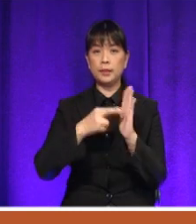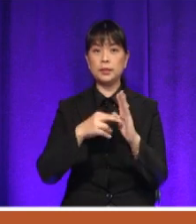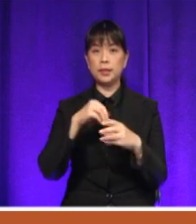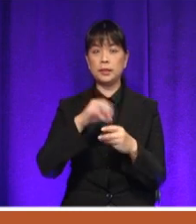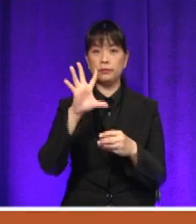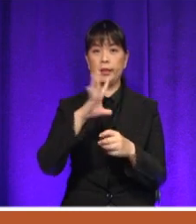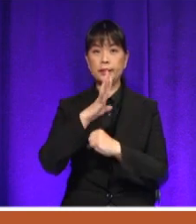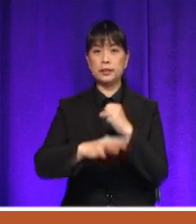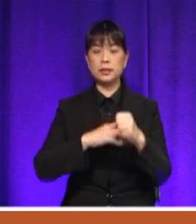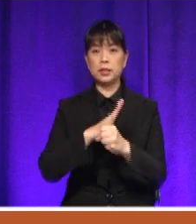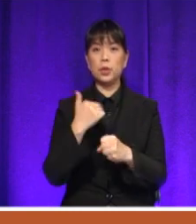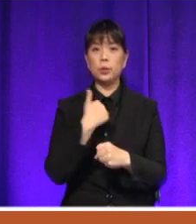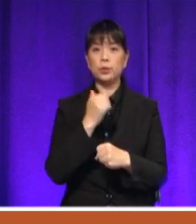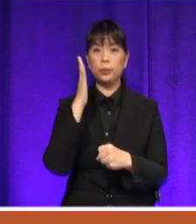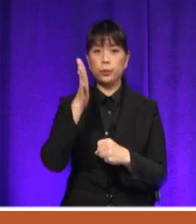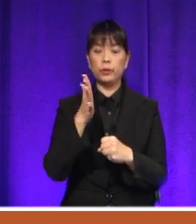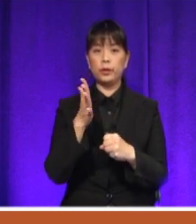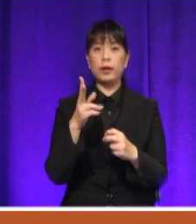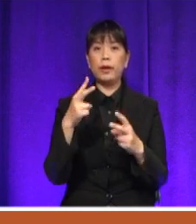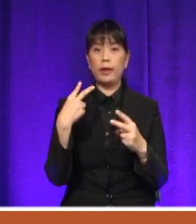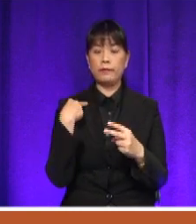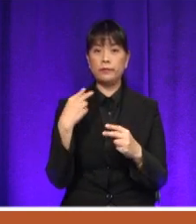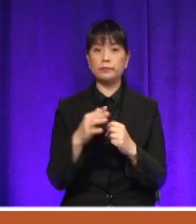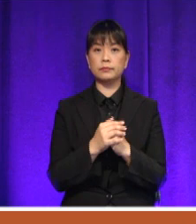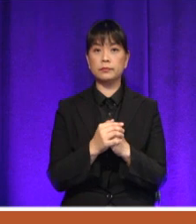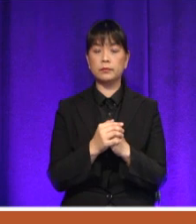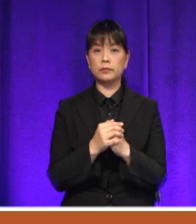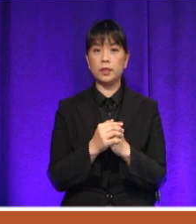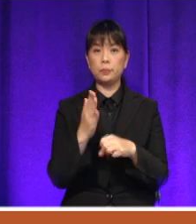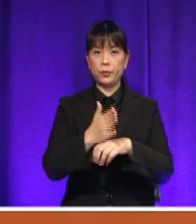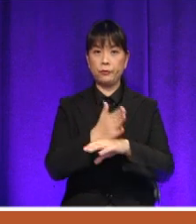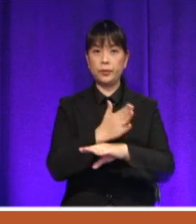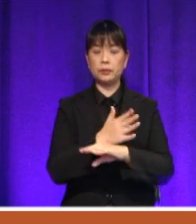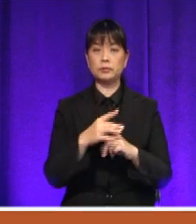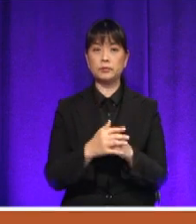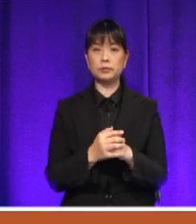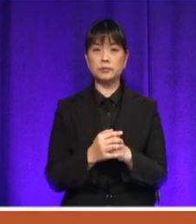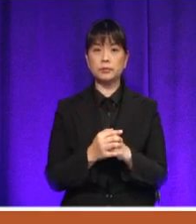time, will we have any significant improvement? I very much doubt it.